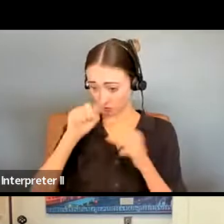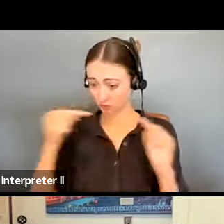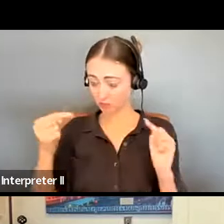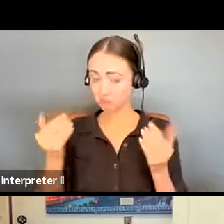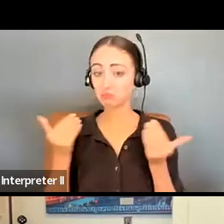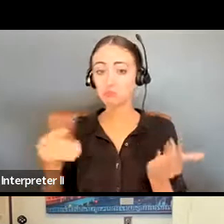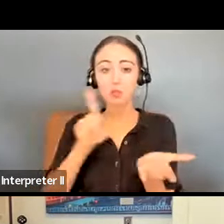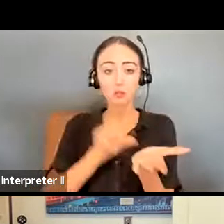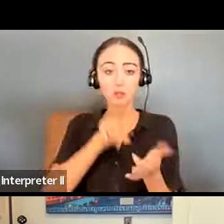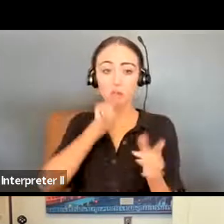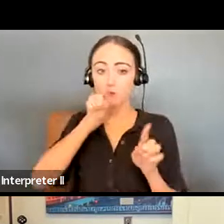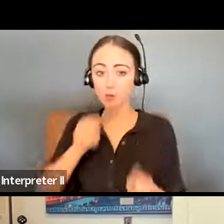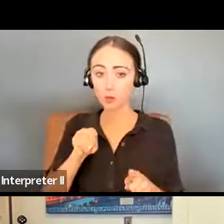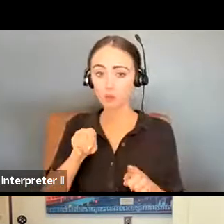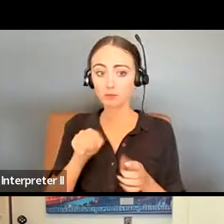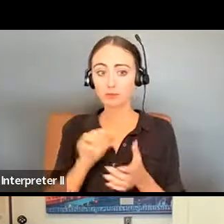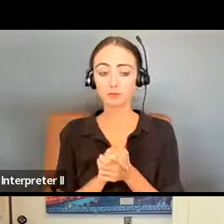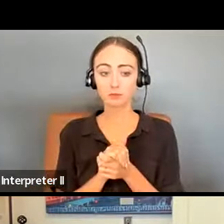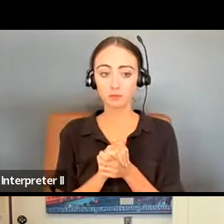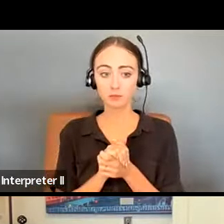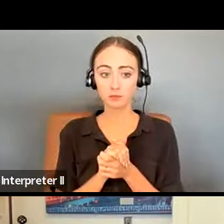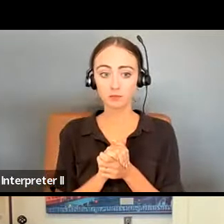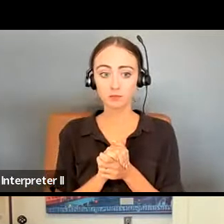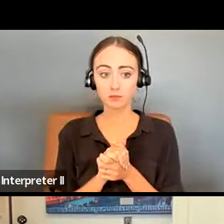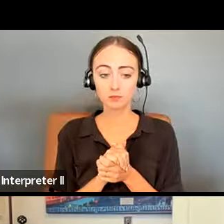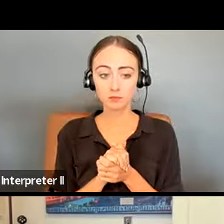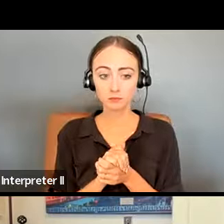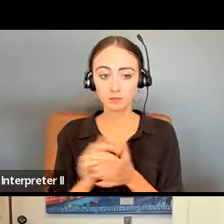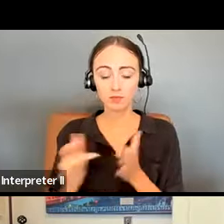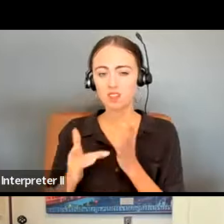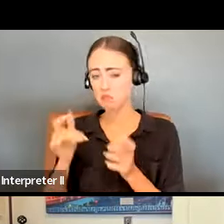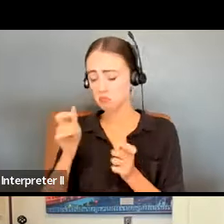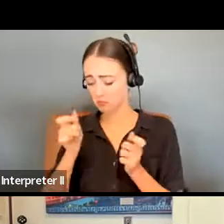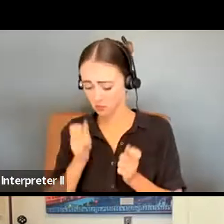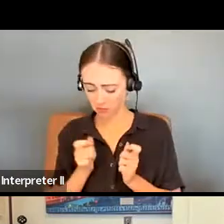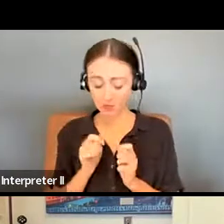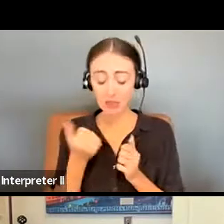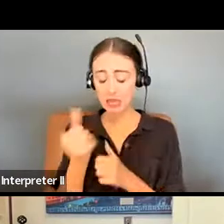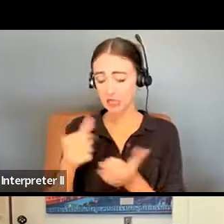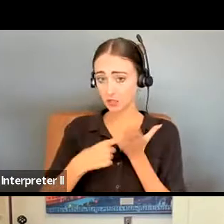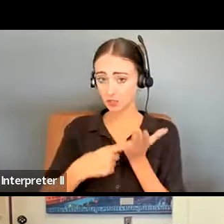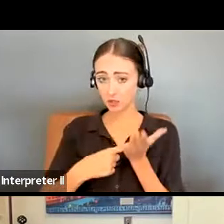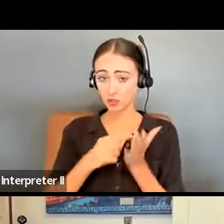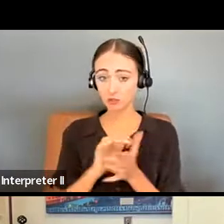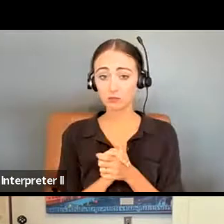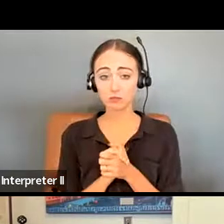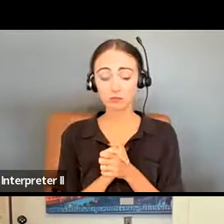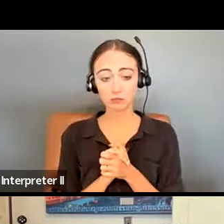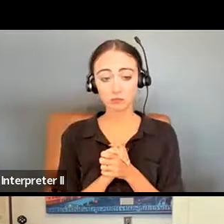print and report with leave for staff to make technical, conforming, and editorial changes. Is there discussion?